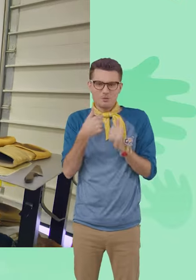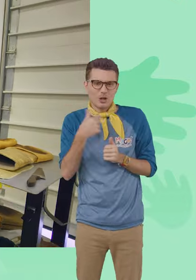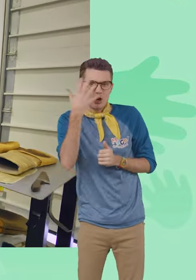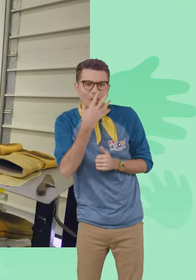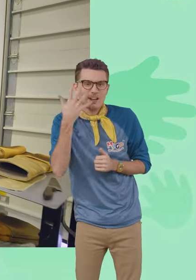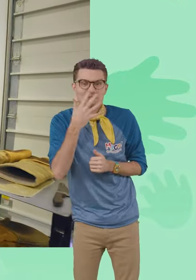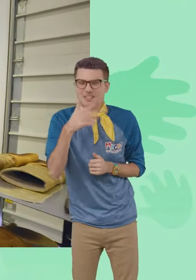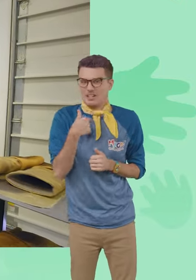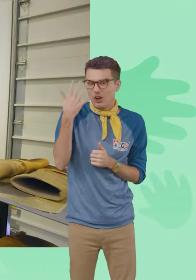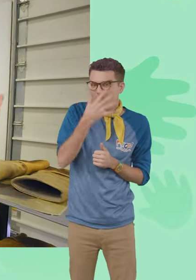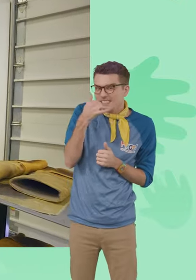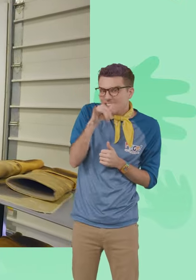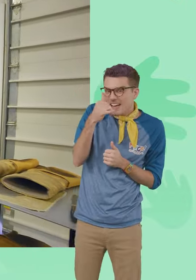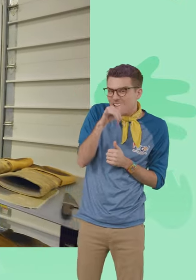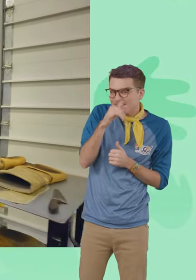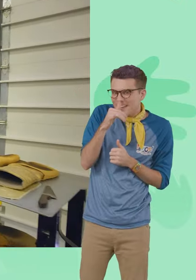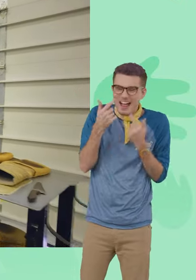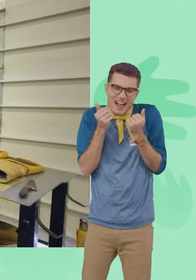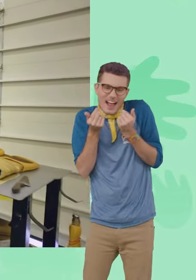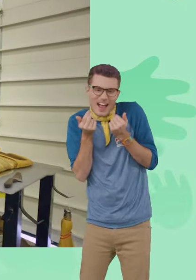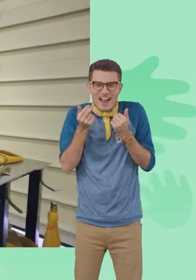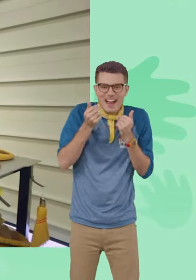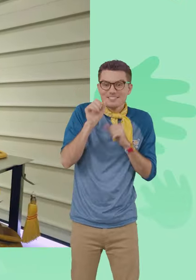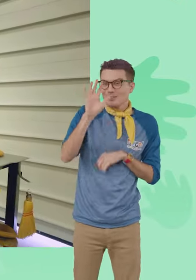How do I look? Do I look silly?